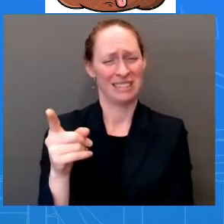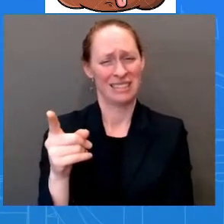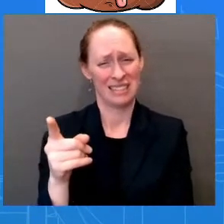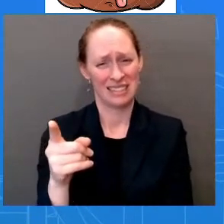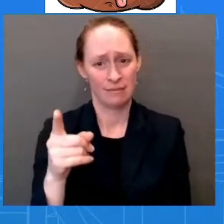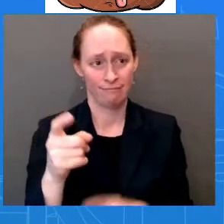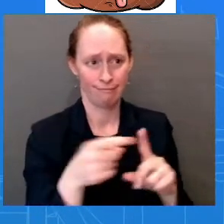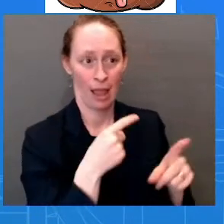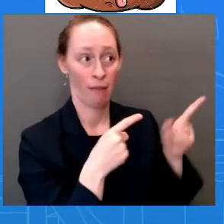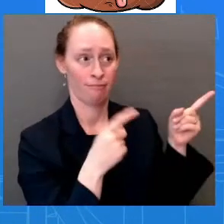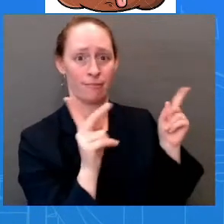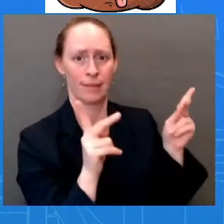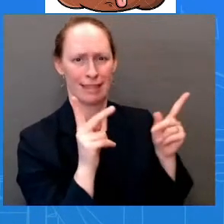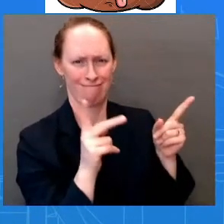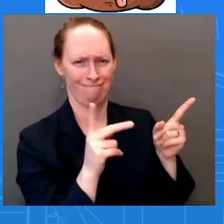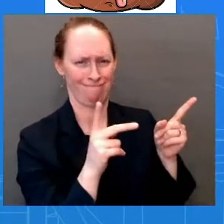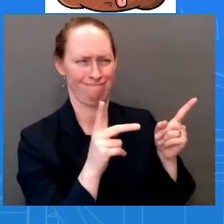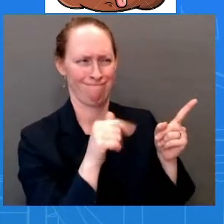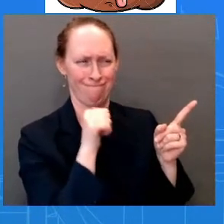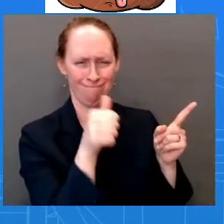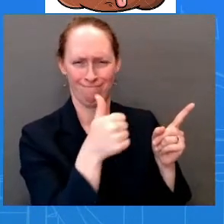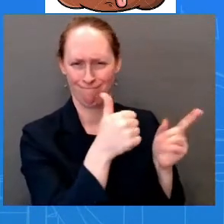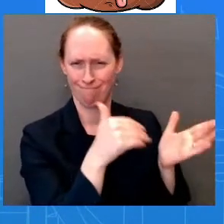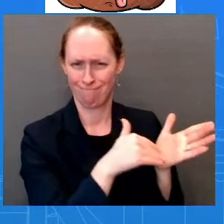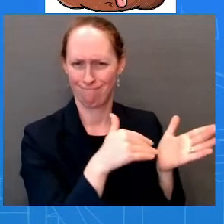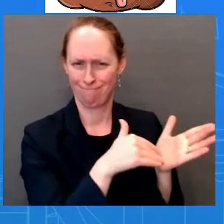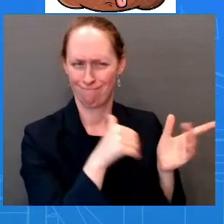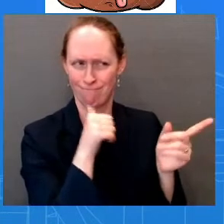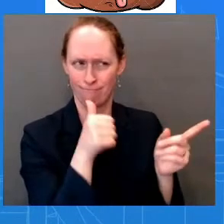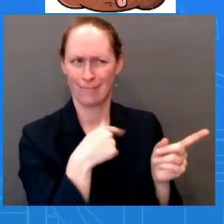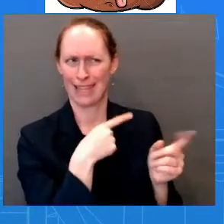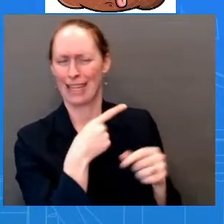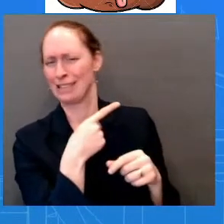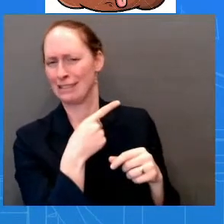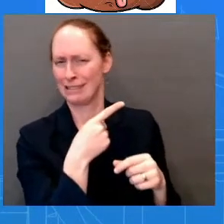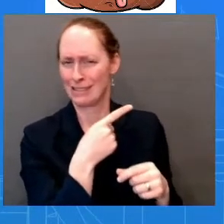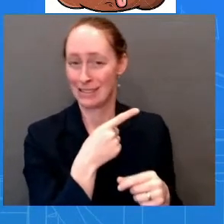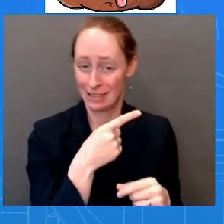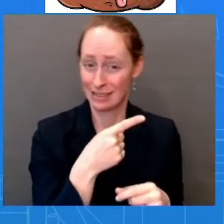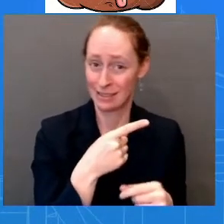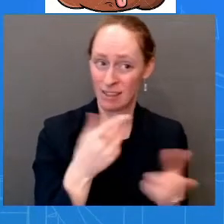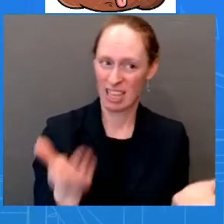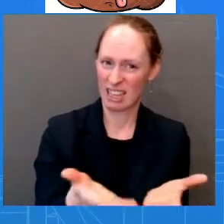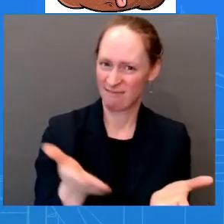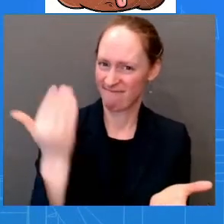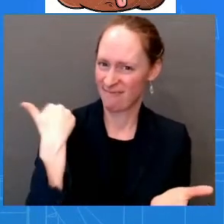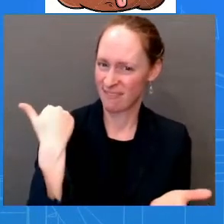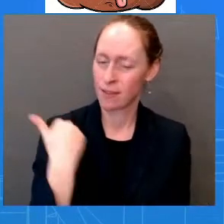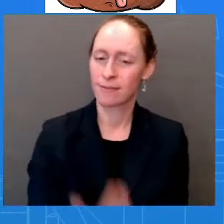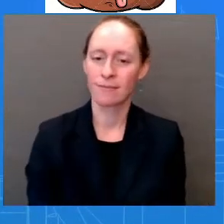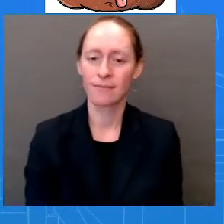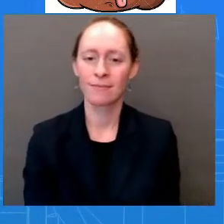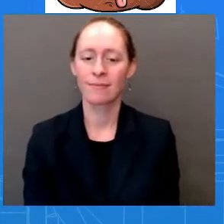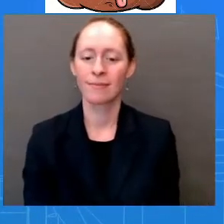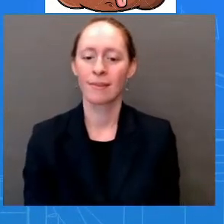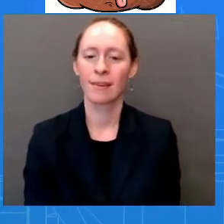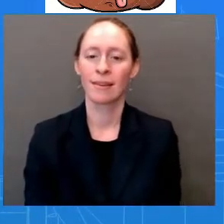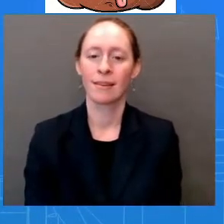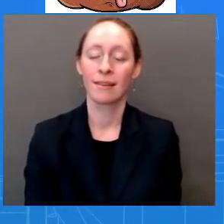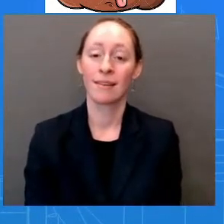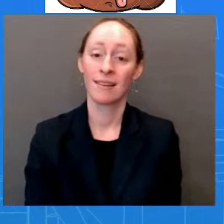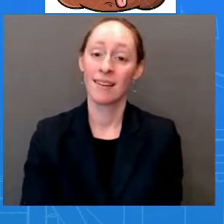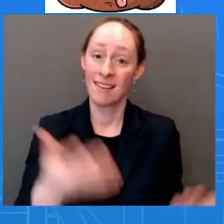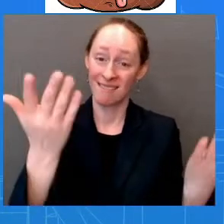the progress of this Well, pandemic? you remember, if you were around, that at this podium, I contradicted those, which set off a whole series